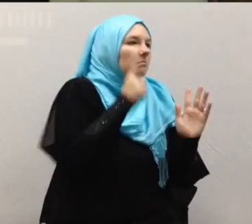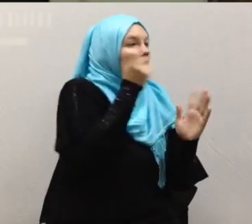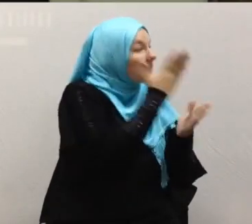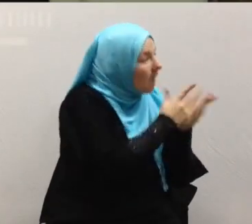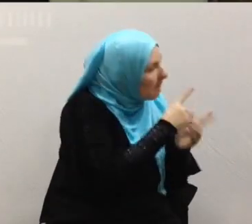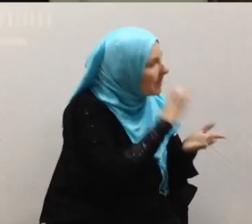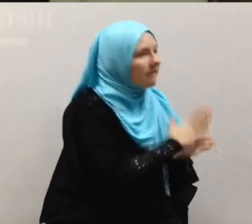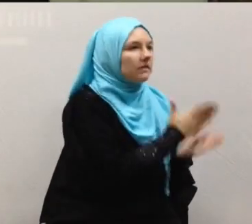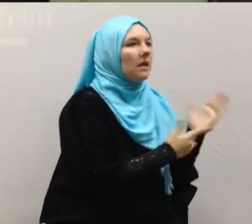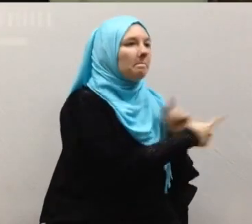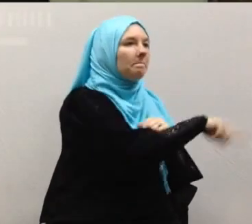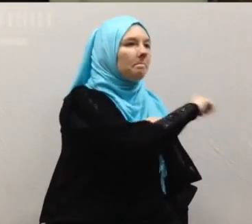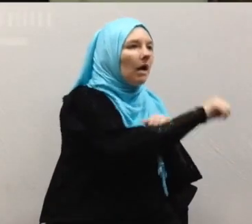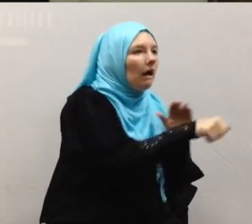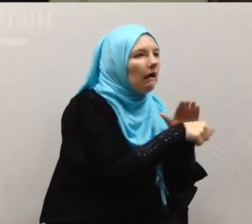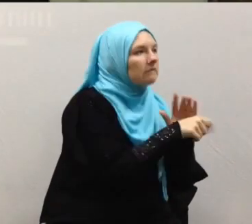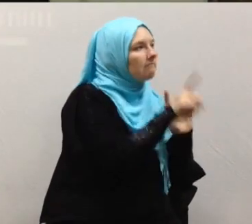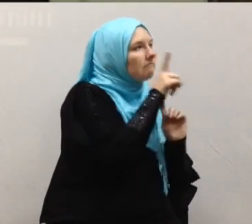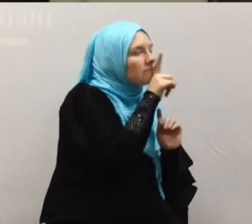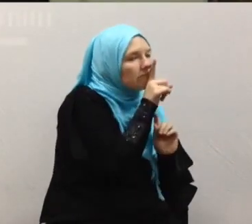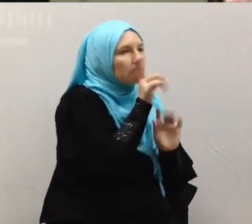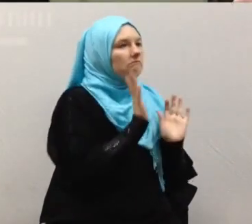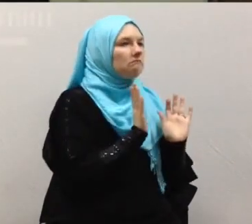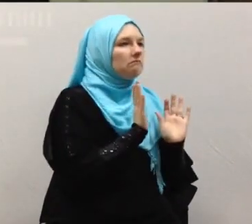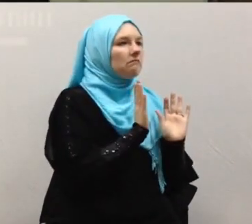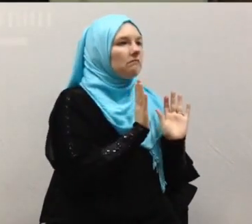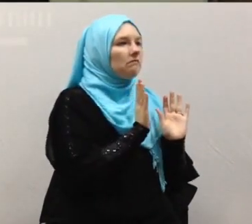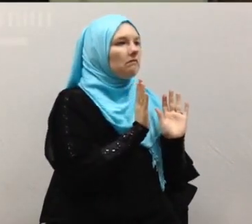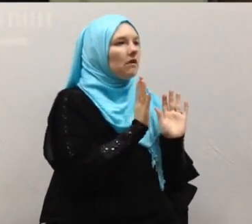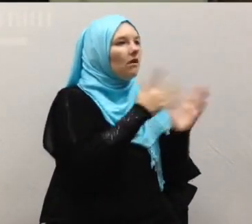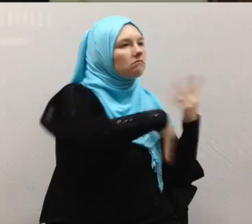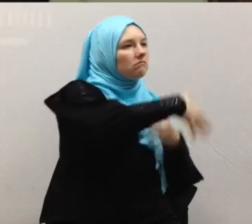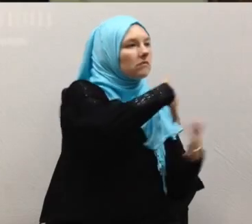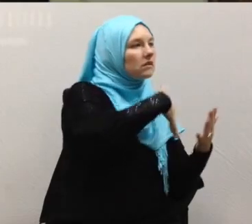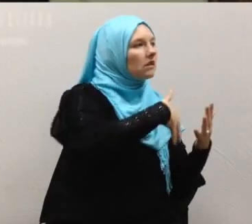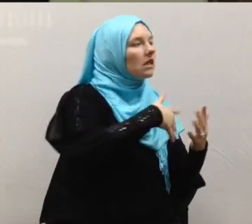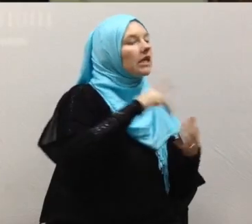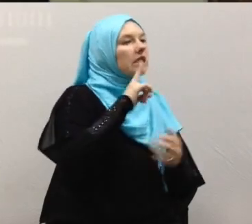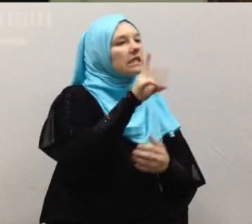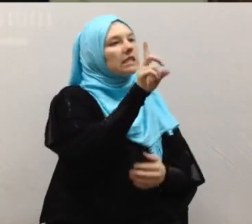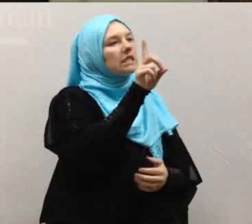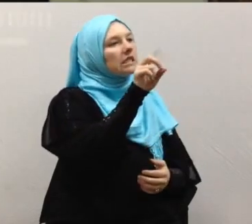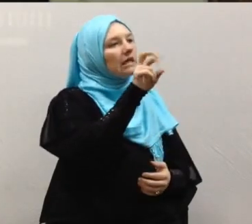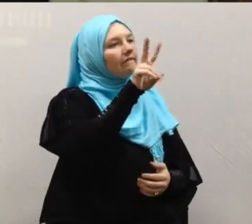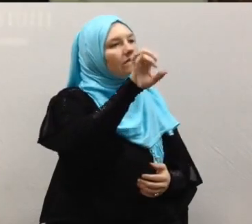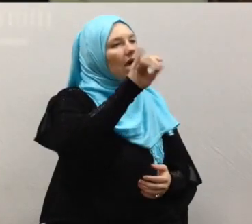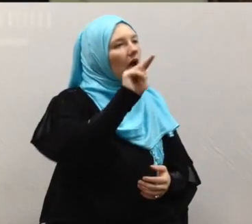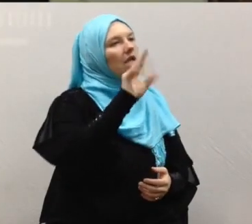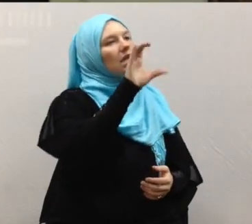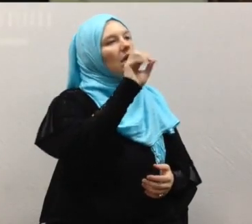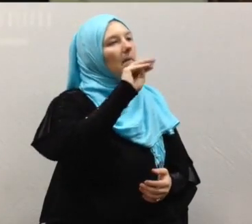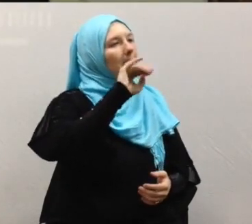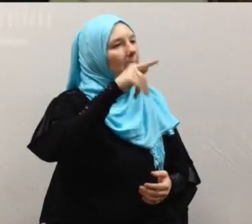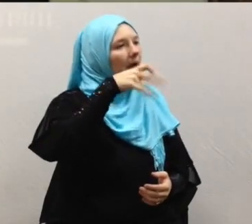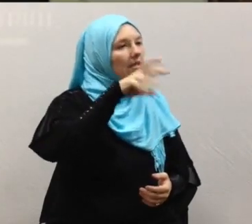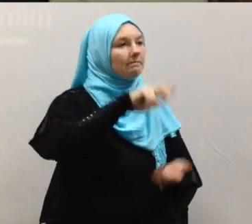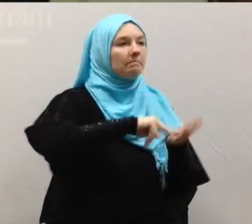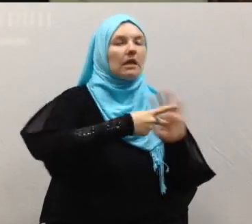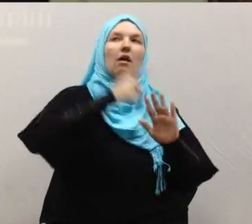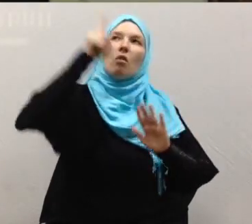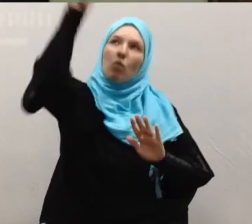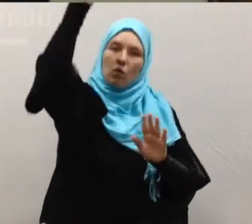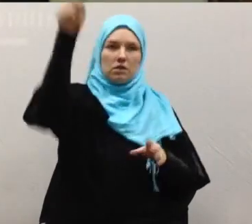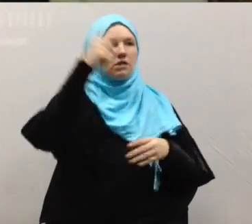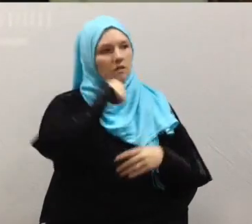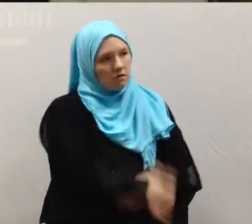command. It is not a military tactic, it is not anything. Allah wanted it to happen this way,